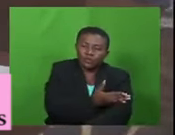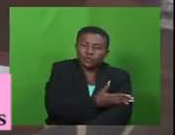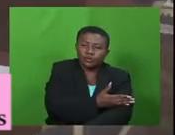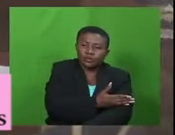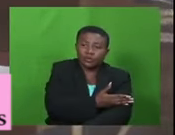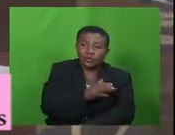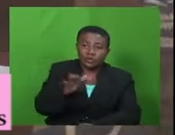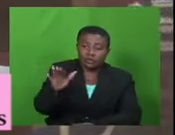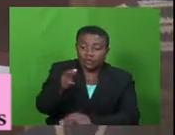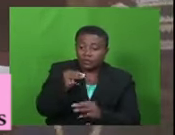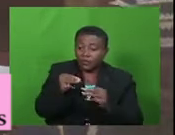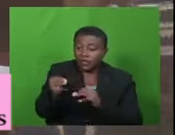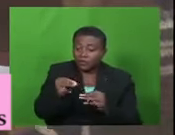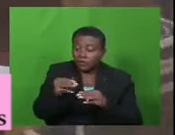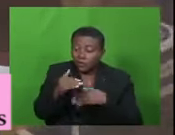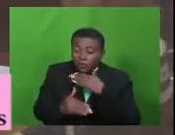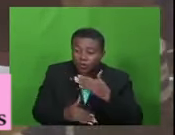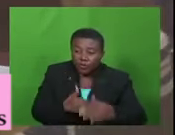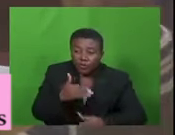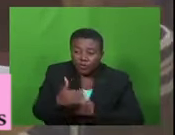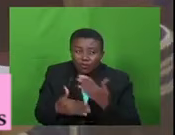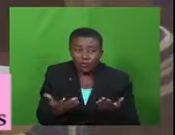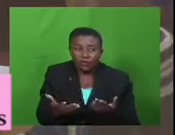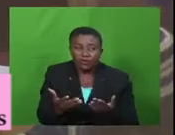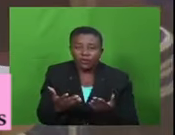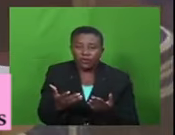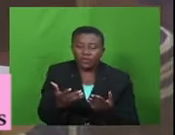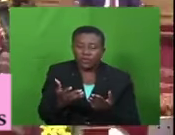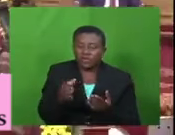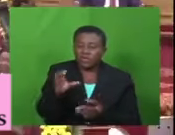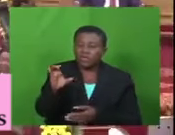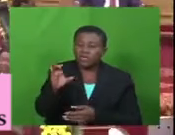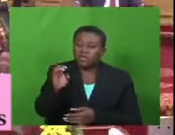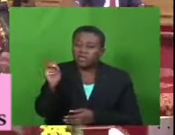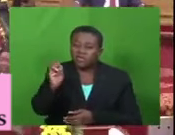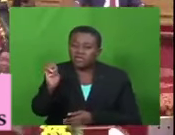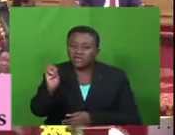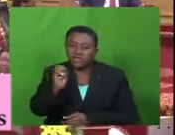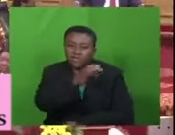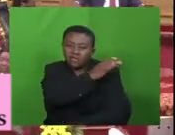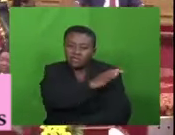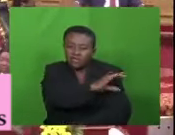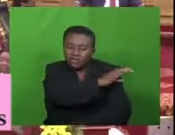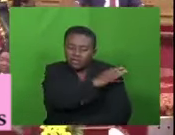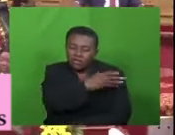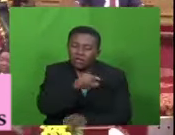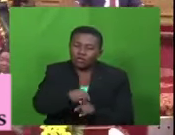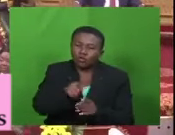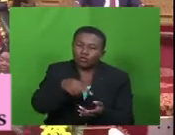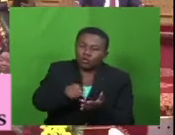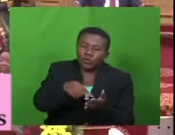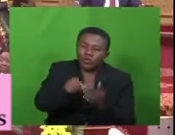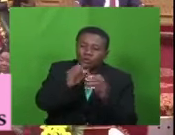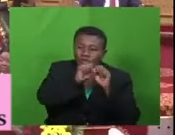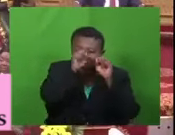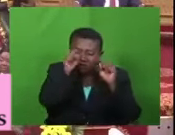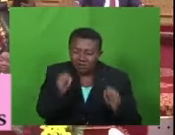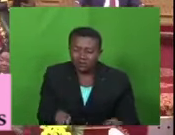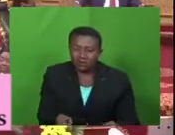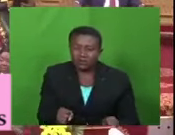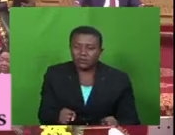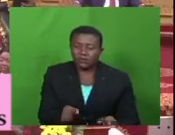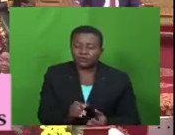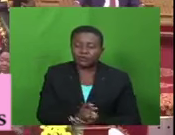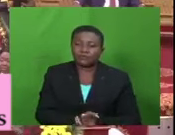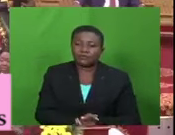management processes with an emphasis on e-claims and paperless systems at all 4 claims processing